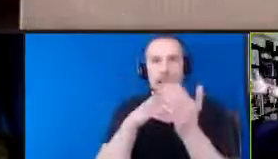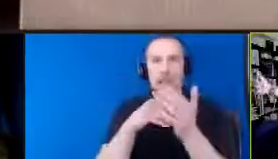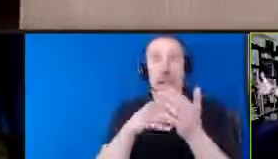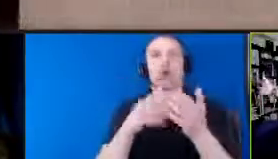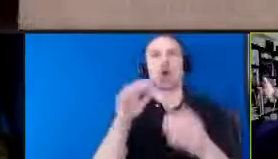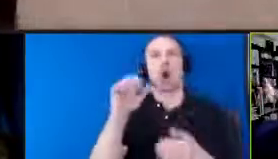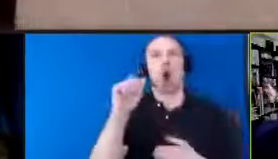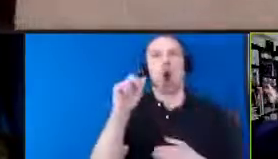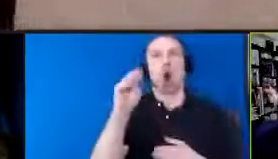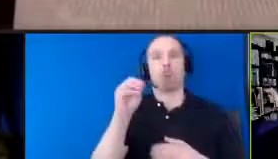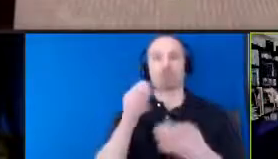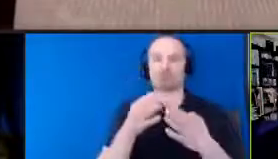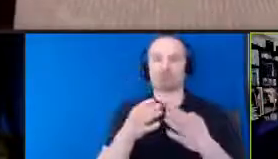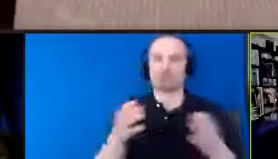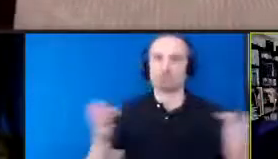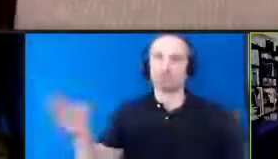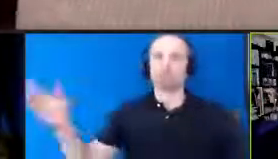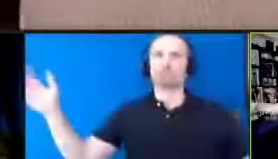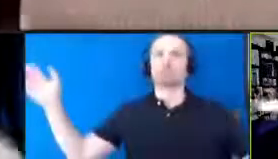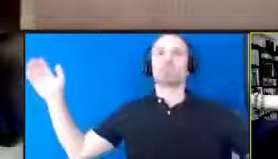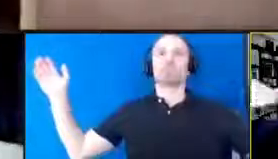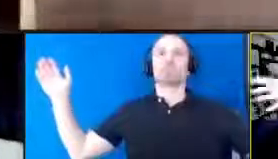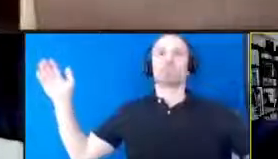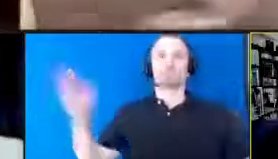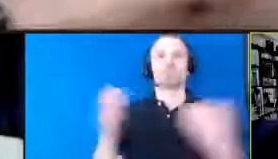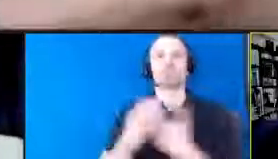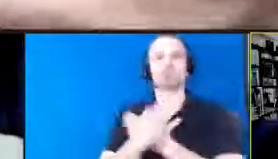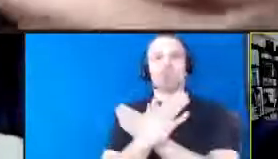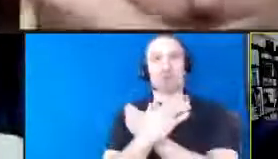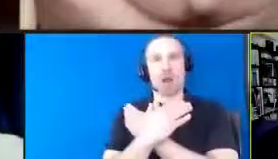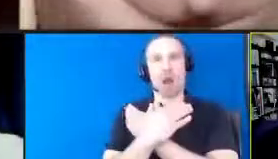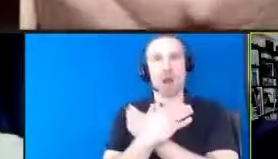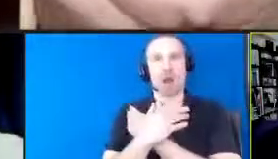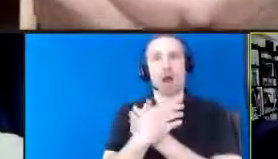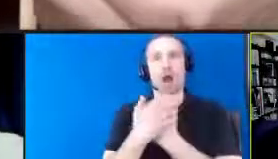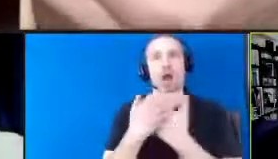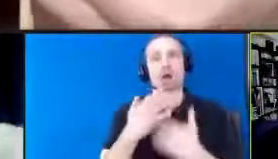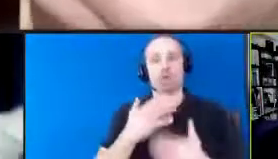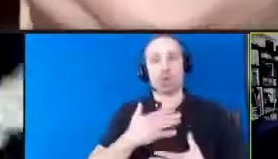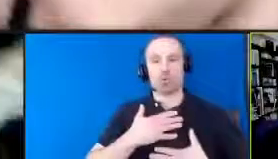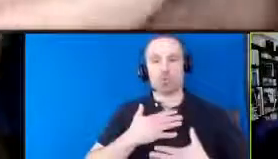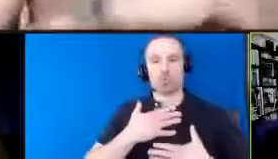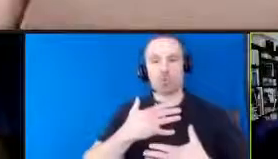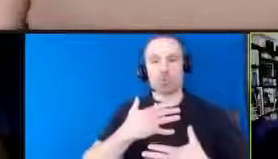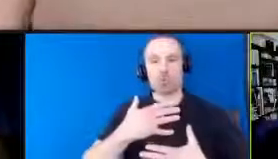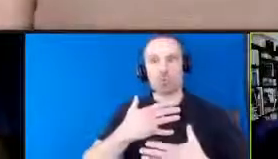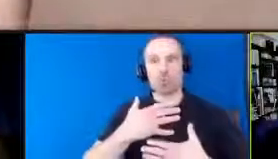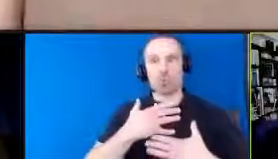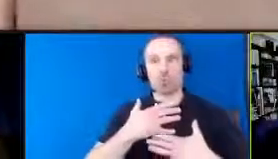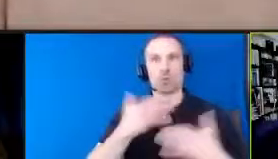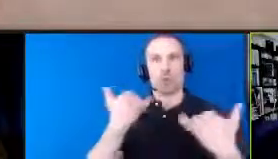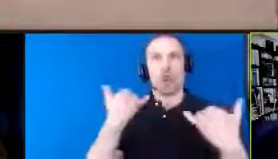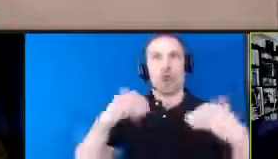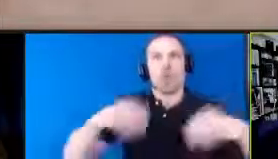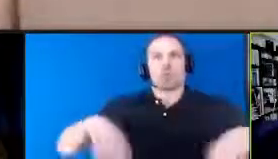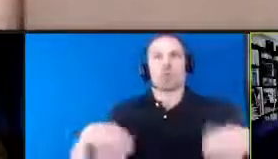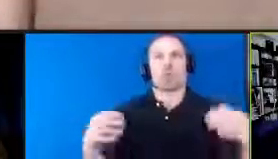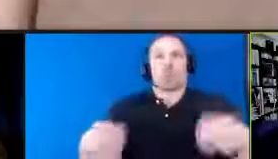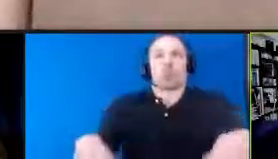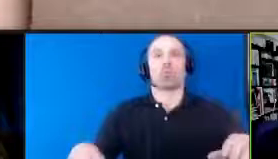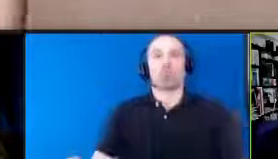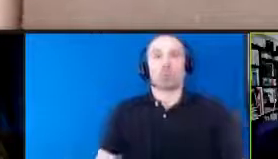wide, butterfly wings, and exhale, breathe out, and then rest your bodies. For